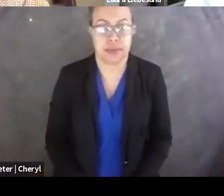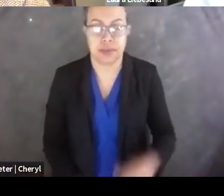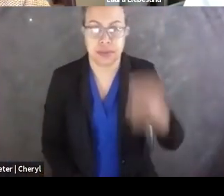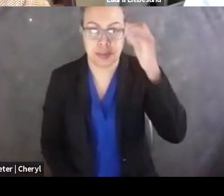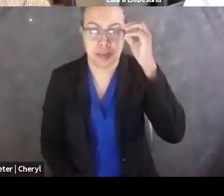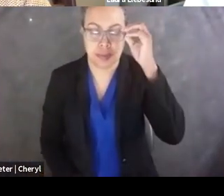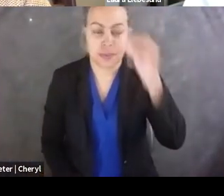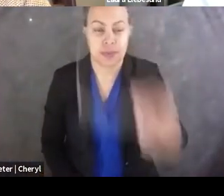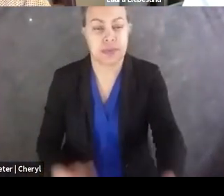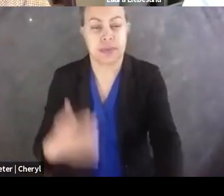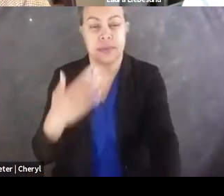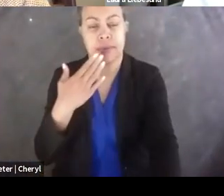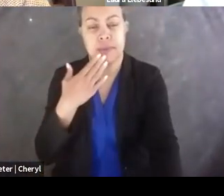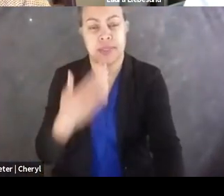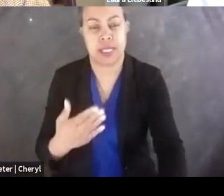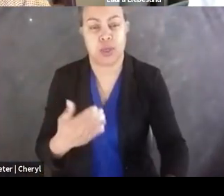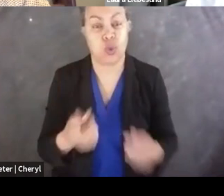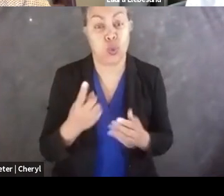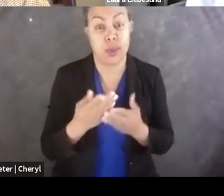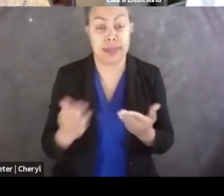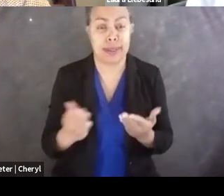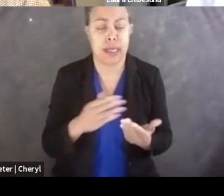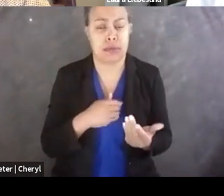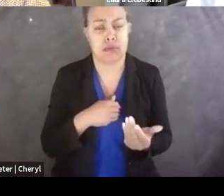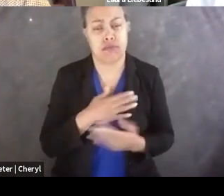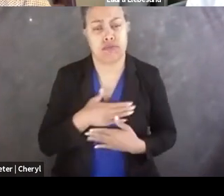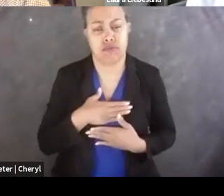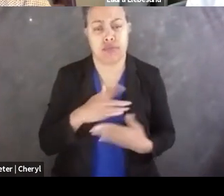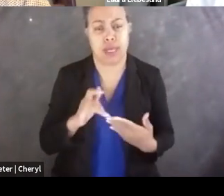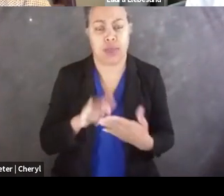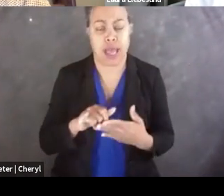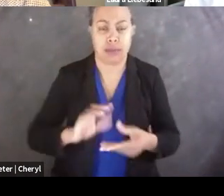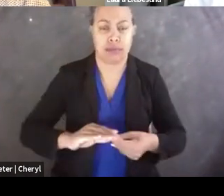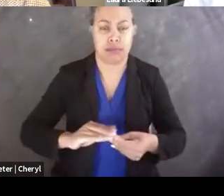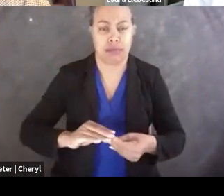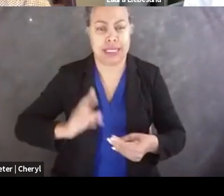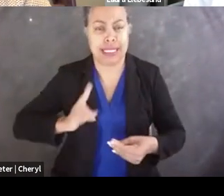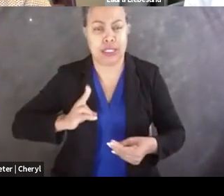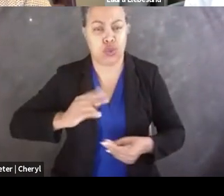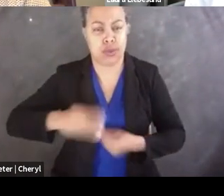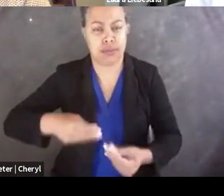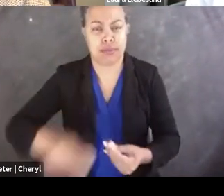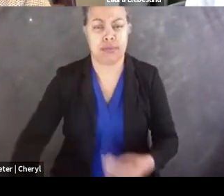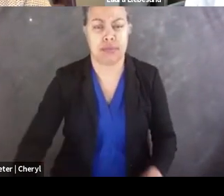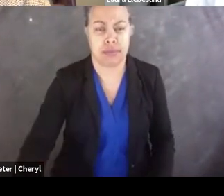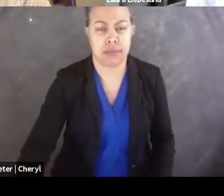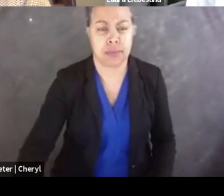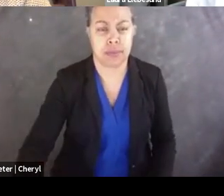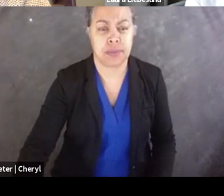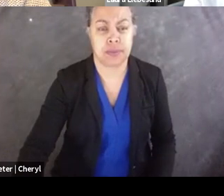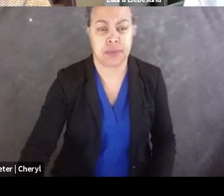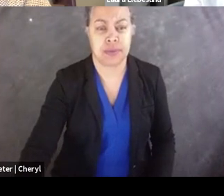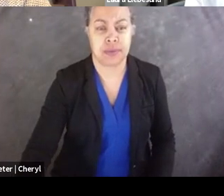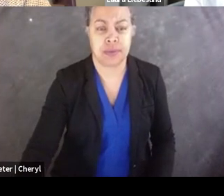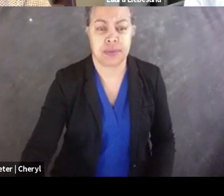Thank you. One of the things I loved about that that oral history was, you know, I had been to this event, but I had no idea what